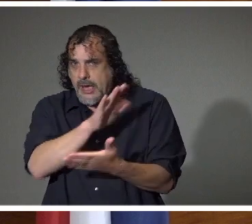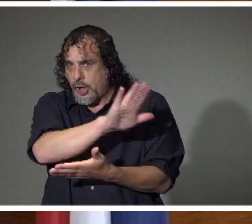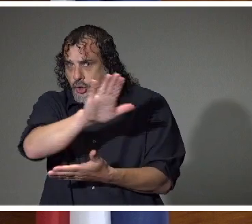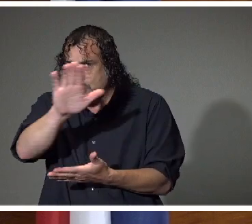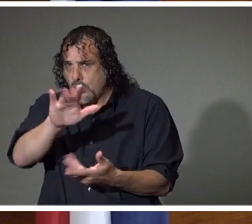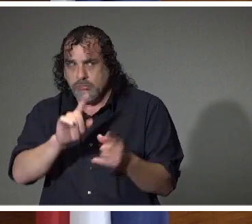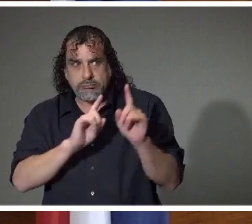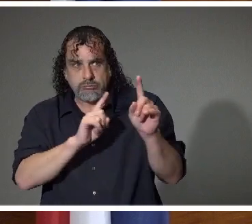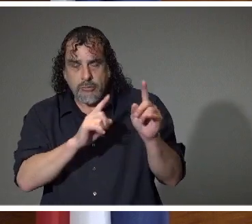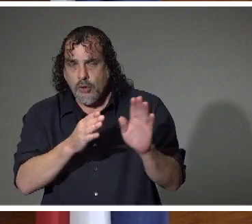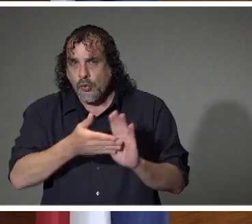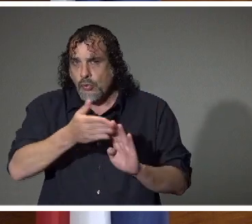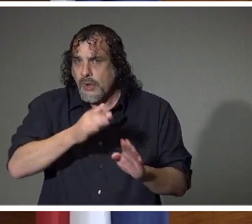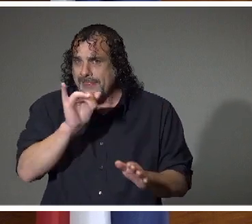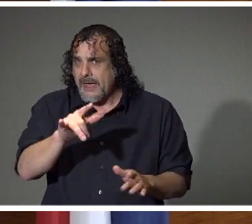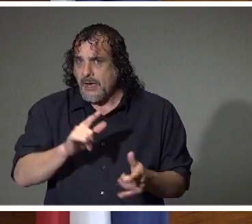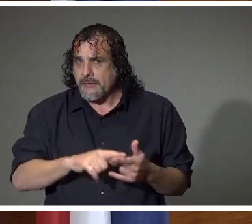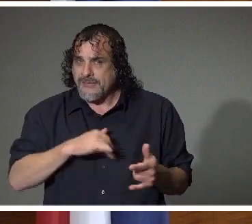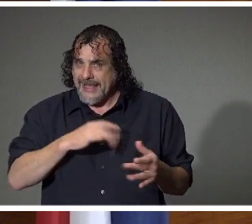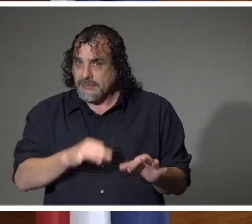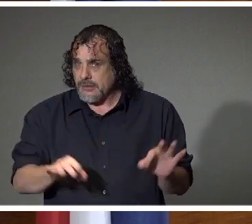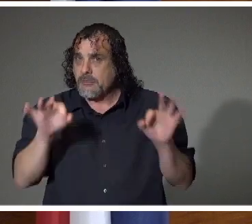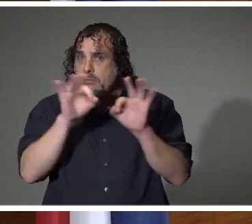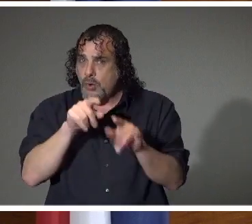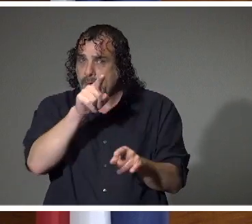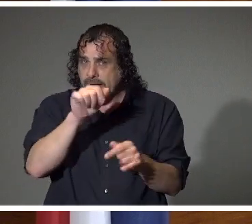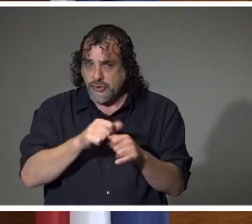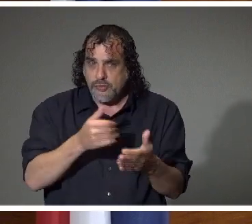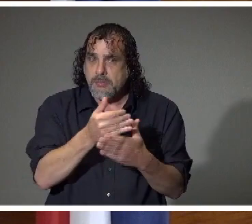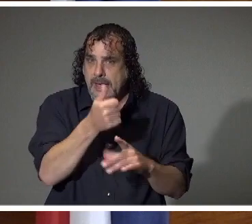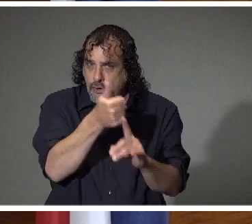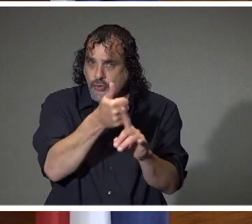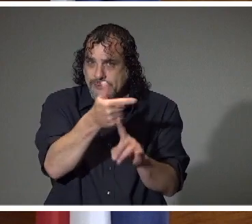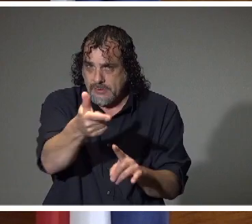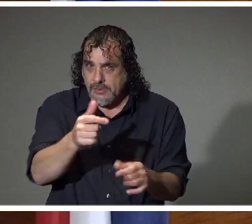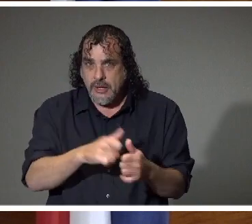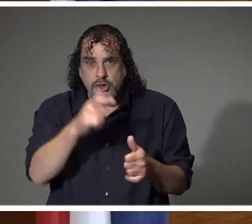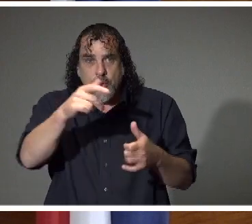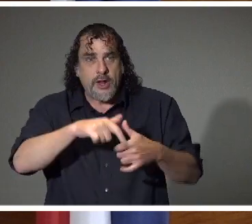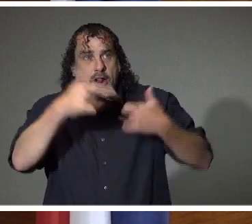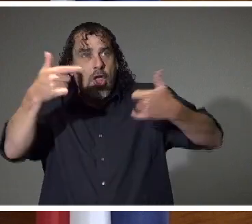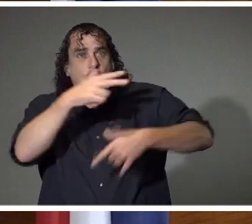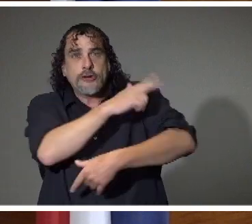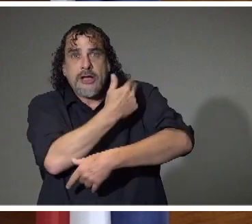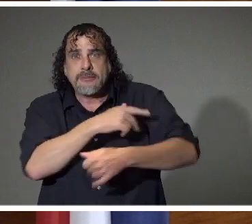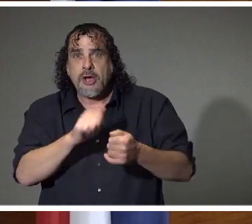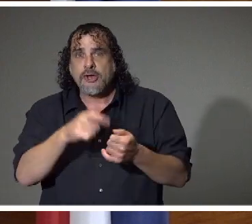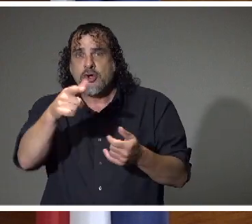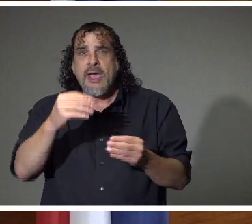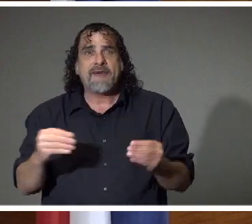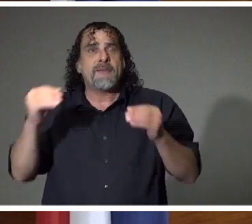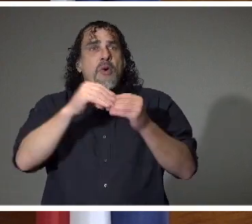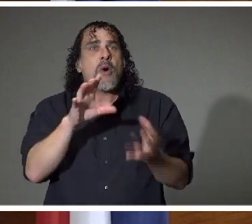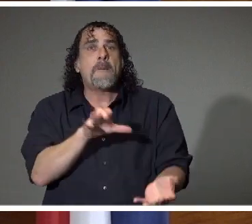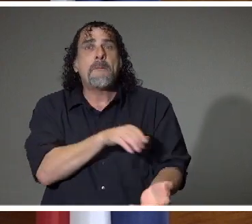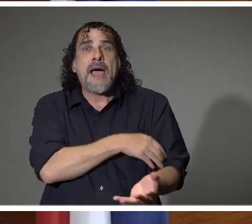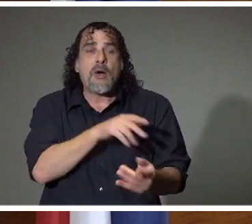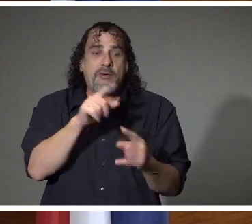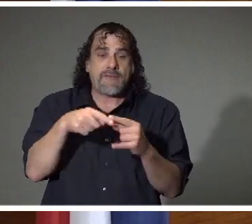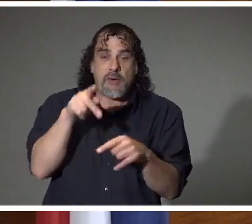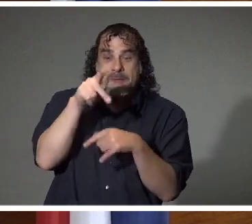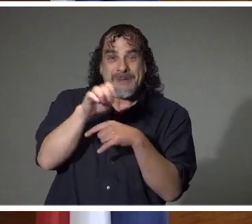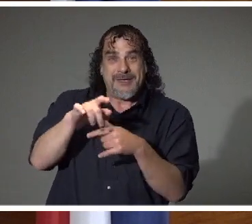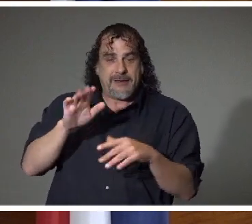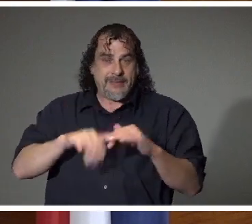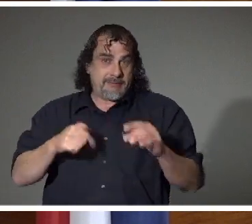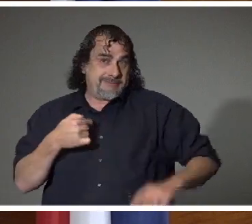market. That is critical. And I will tell you that many of you in large hospital systems have more leverage when it comes to PPE than